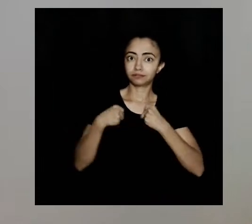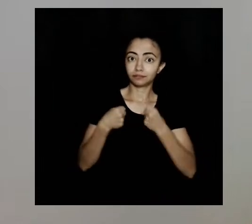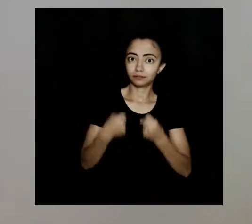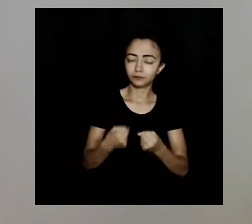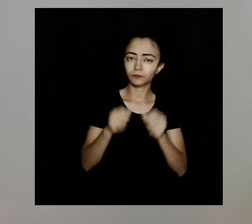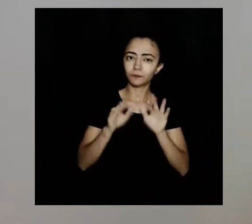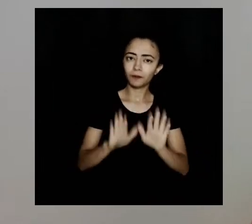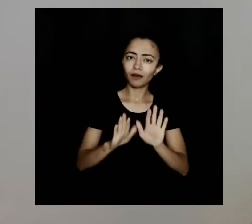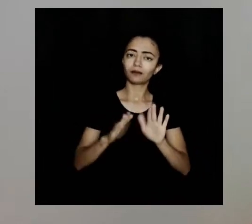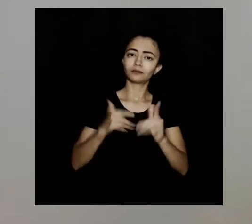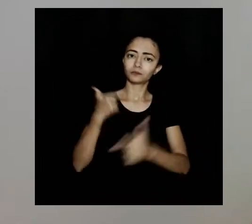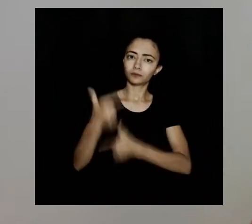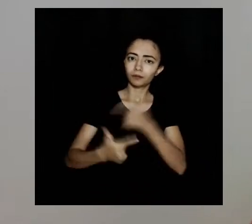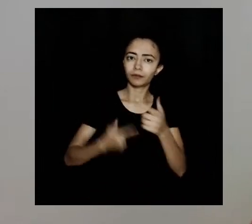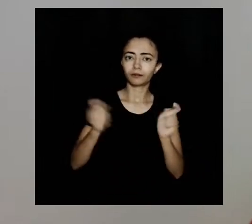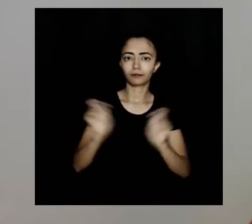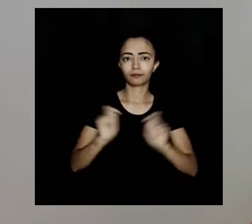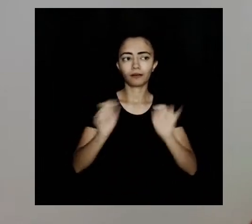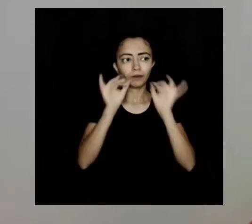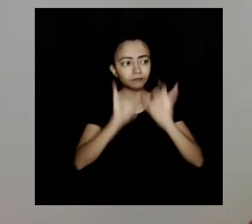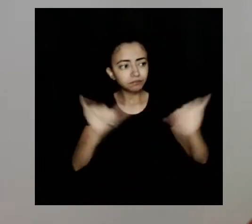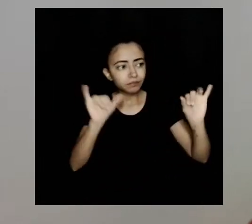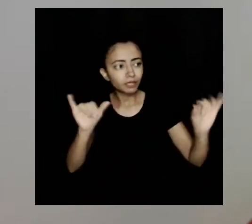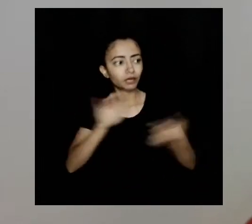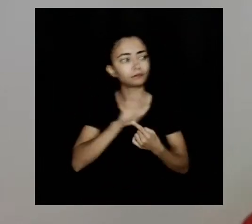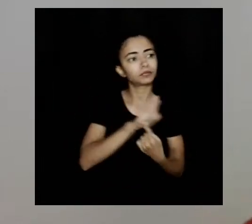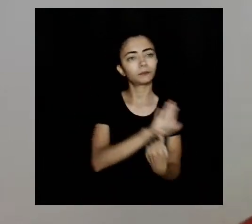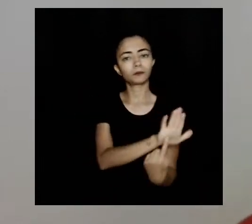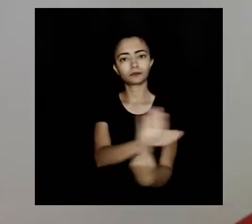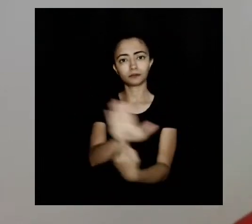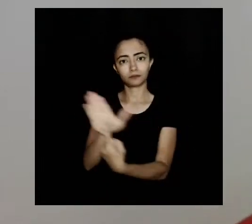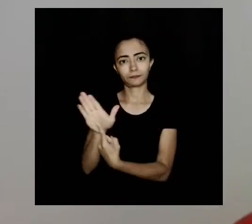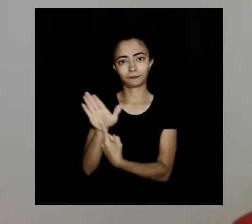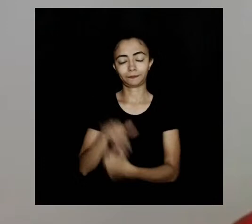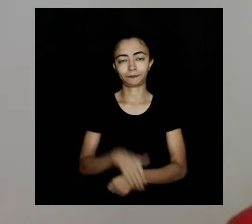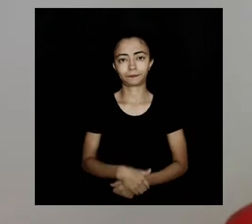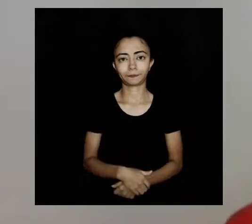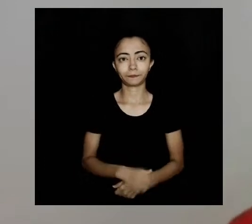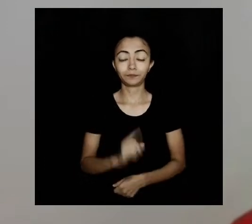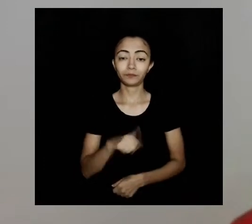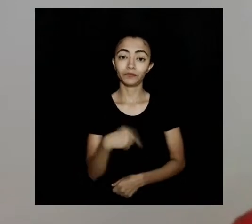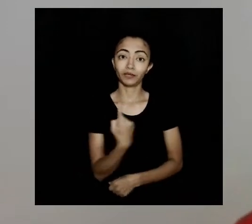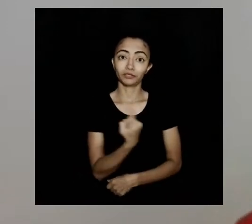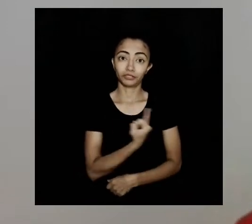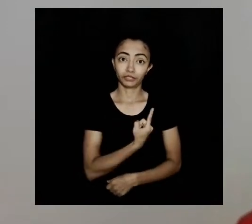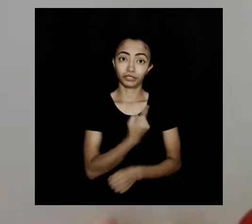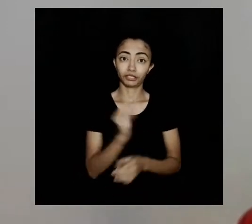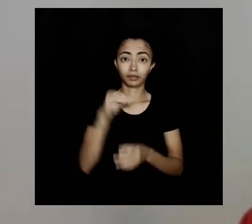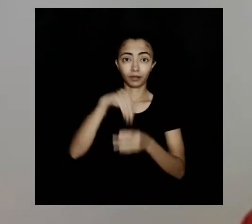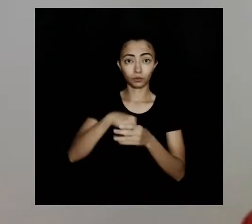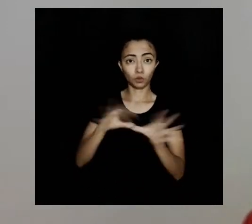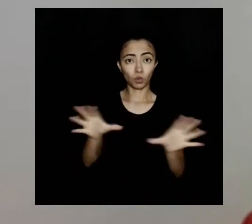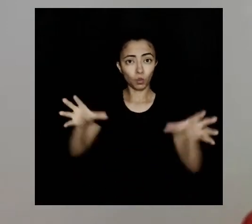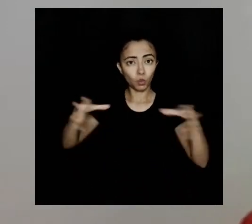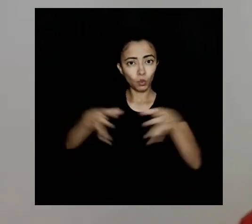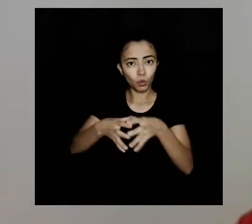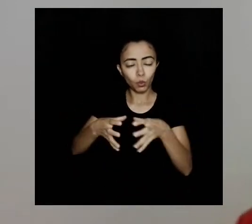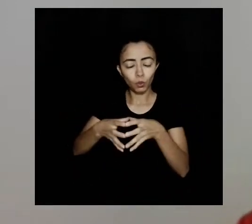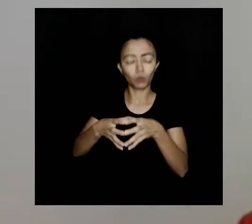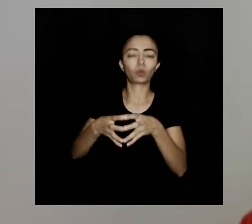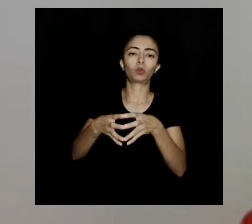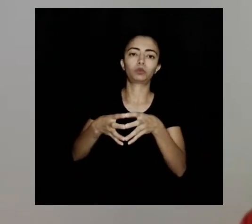but it's also a very visible and noticeable program. All of us within the